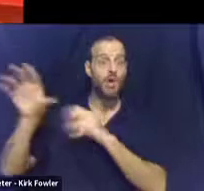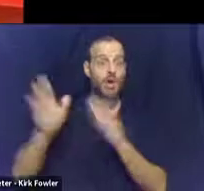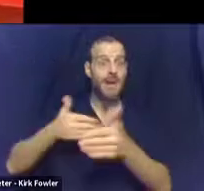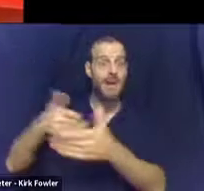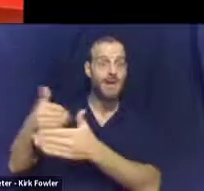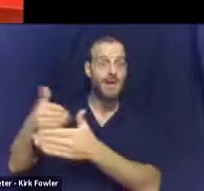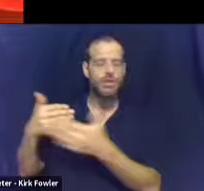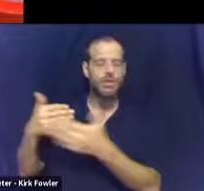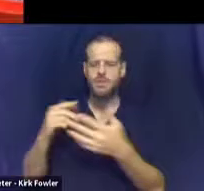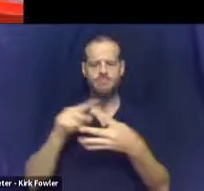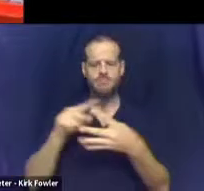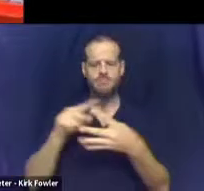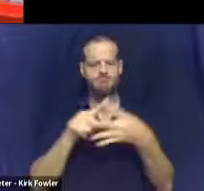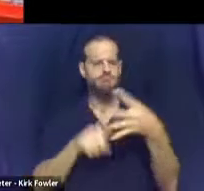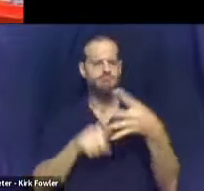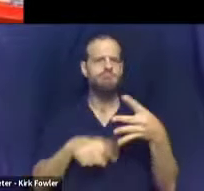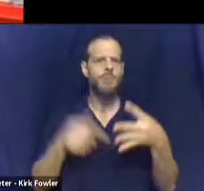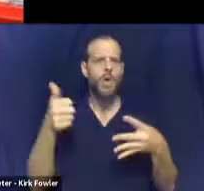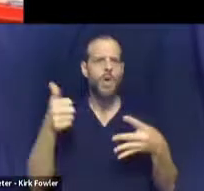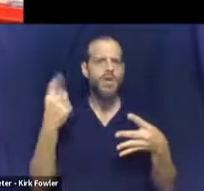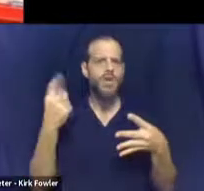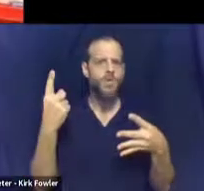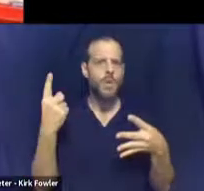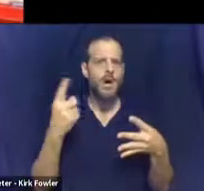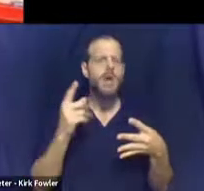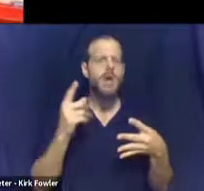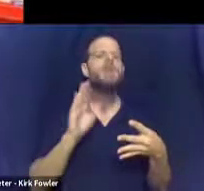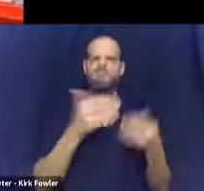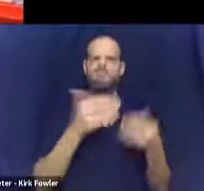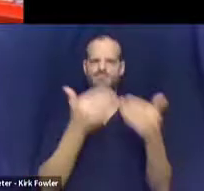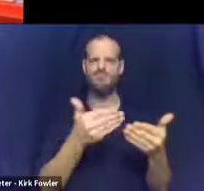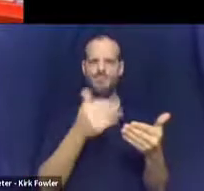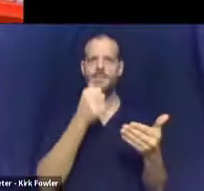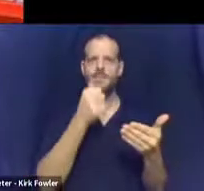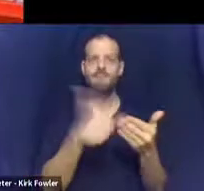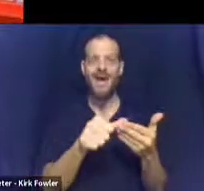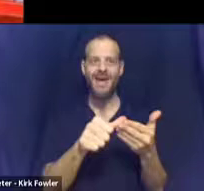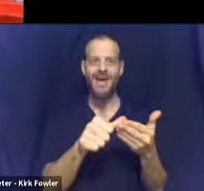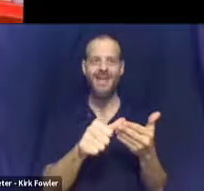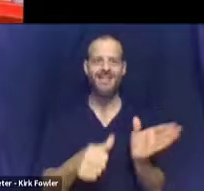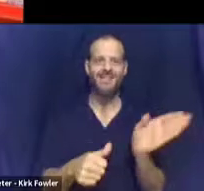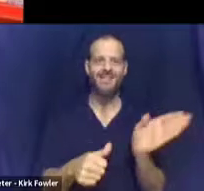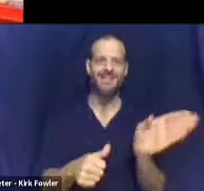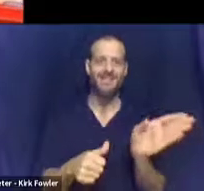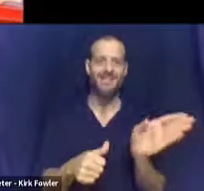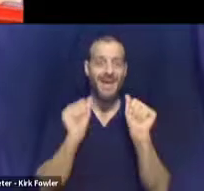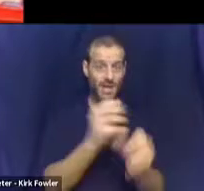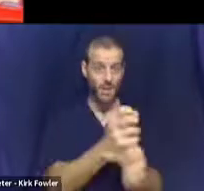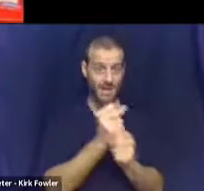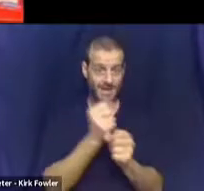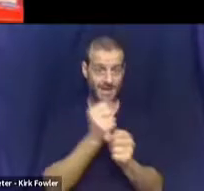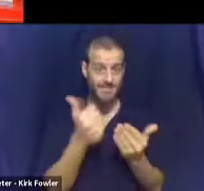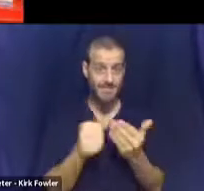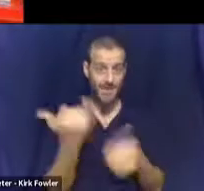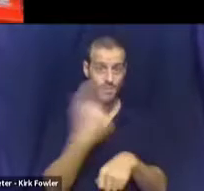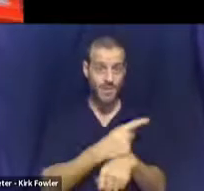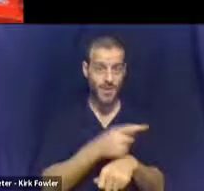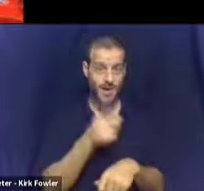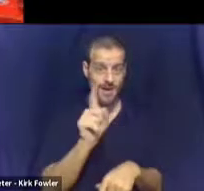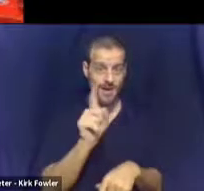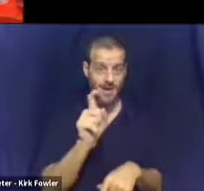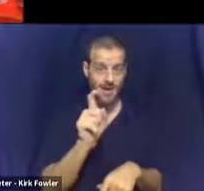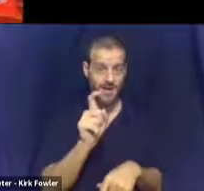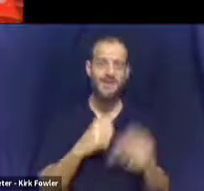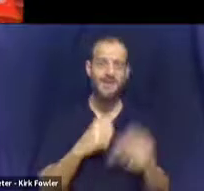Yeah, you're good. I would like you to get the mail. Can you get the mail today? Yeah. Thank